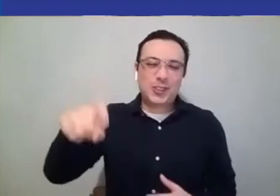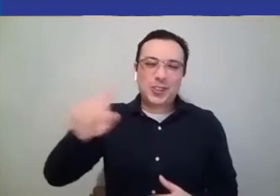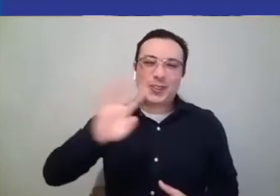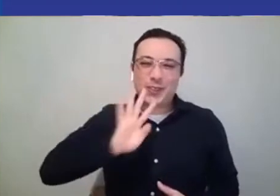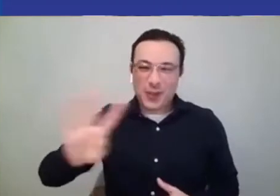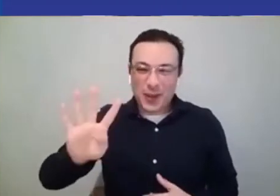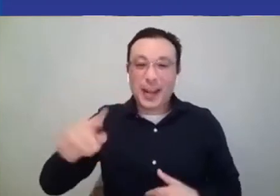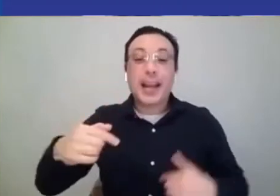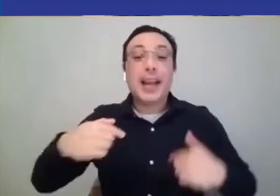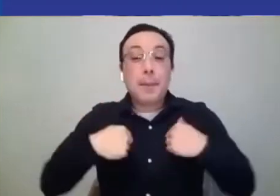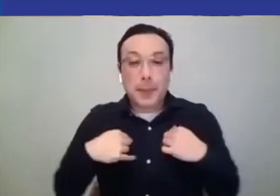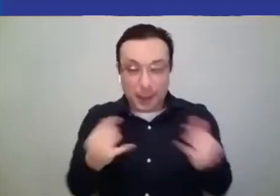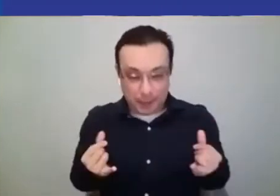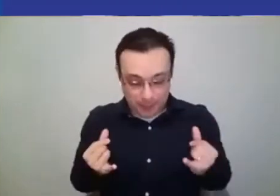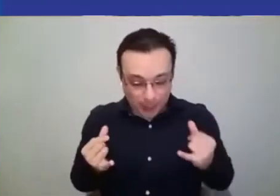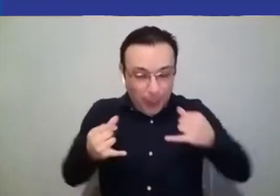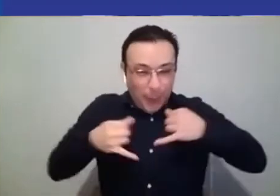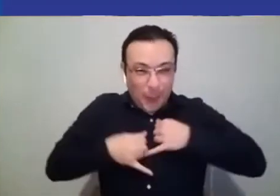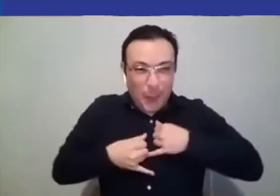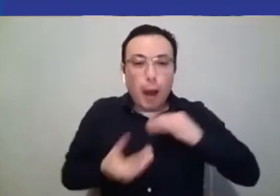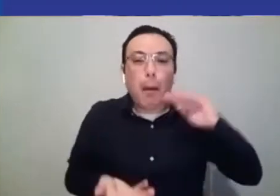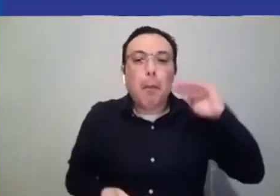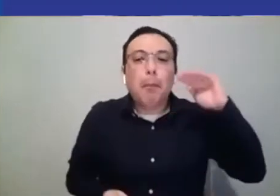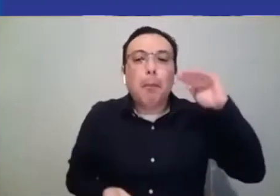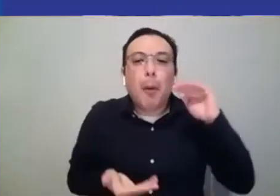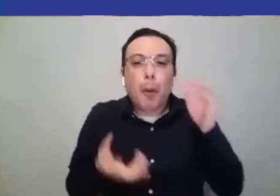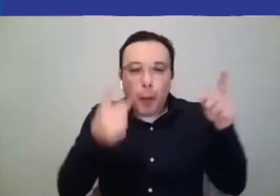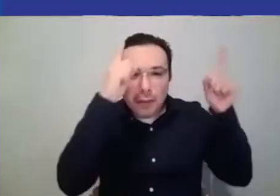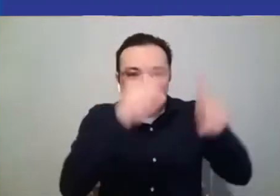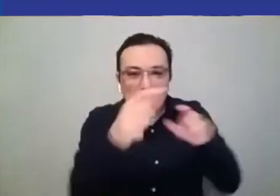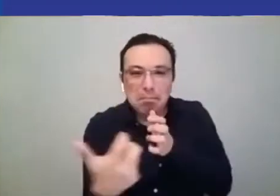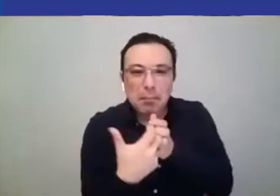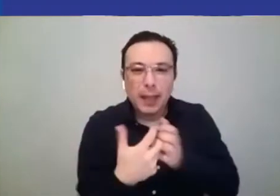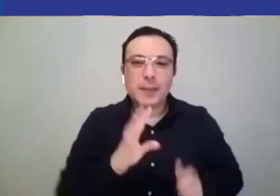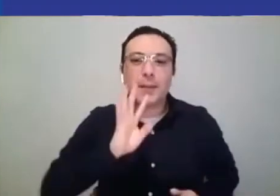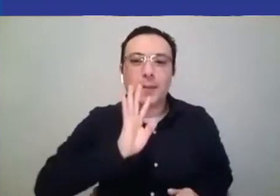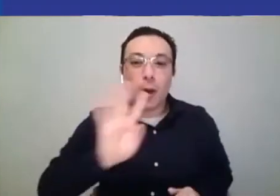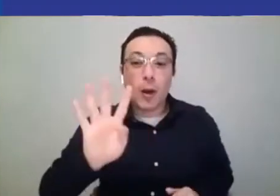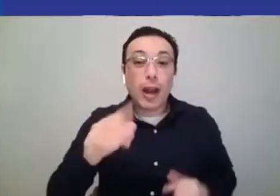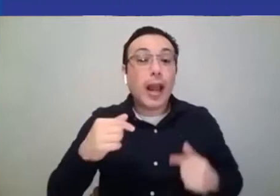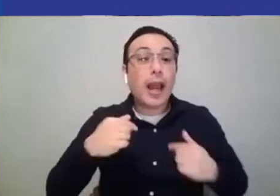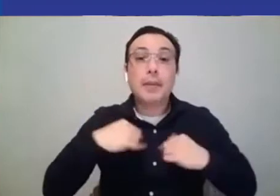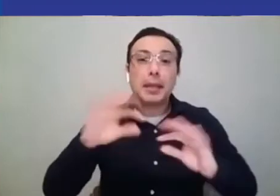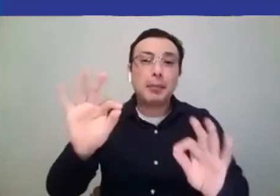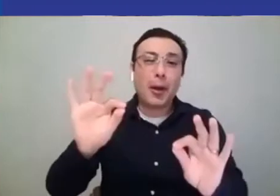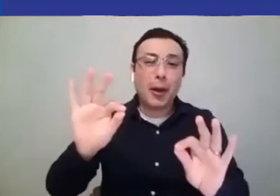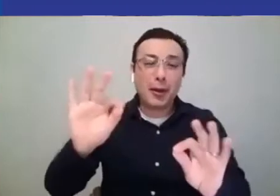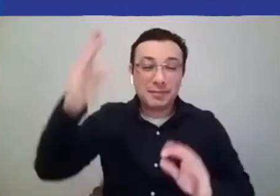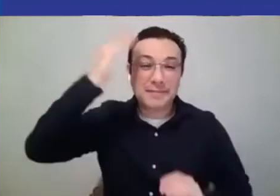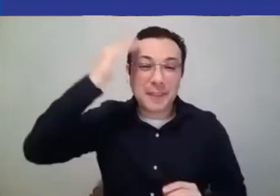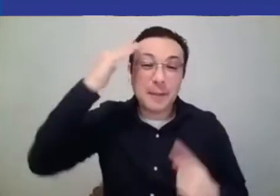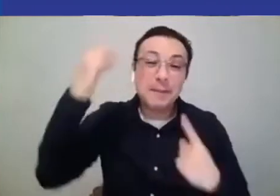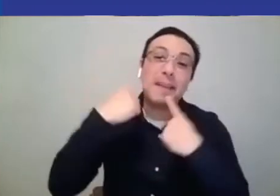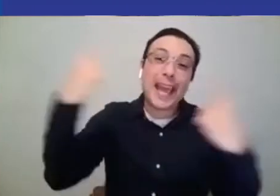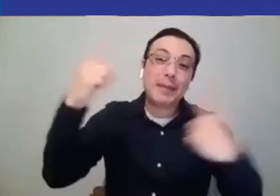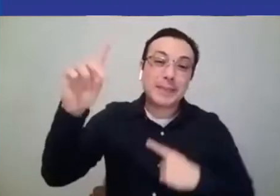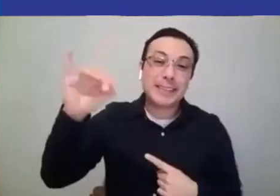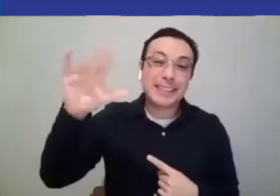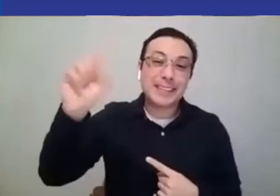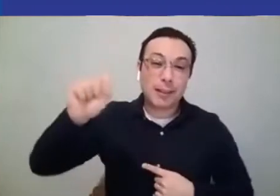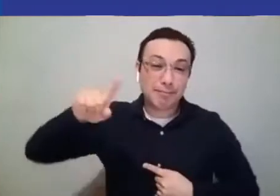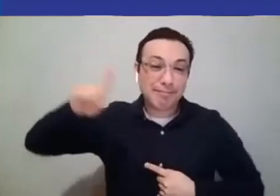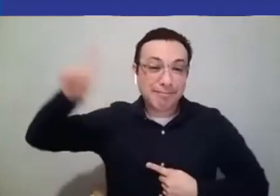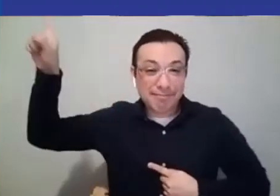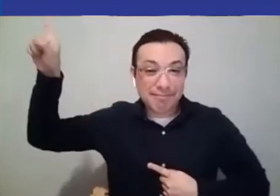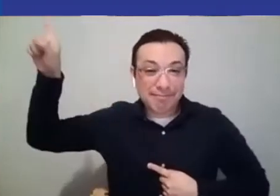years old, and I'm wearing this miniaturized suit for my body, and they captured me in one of those